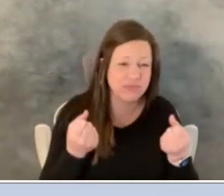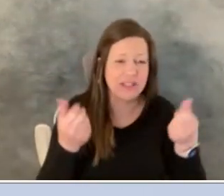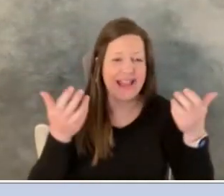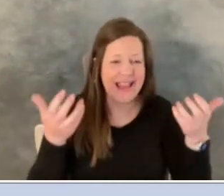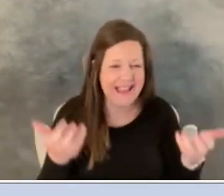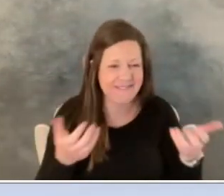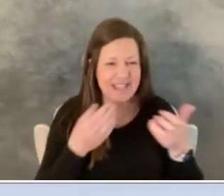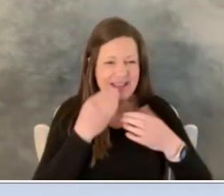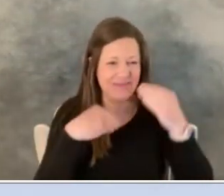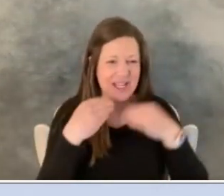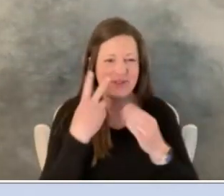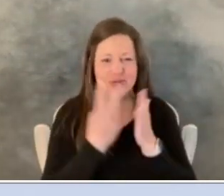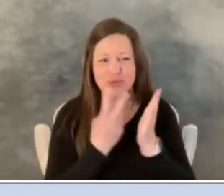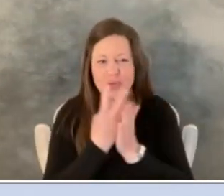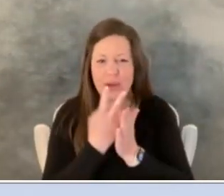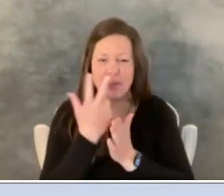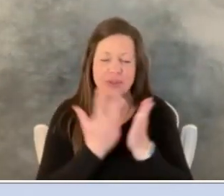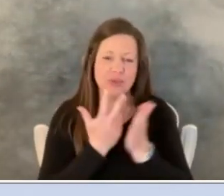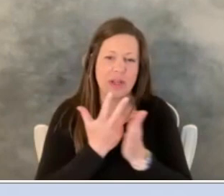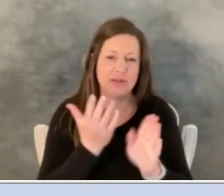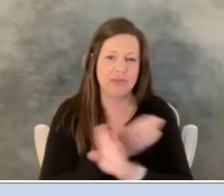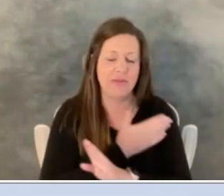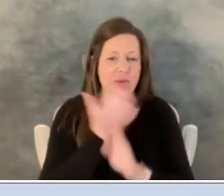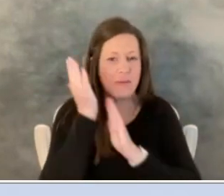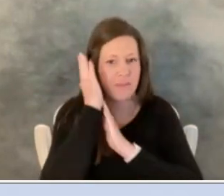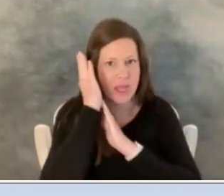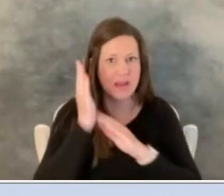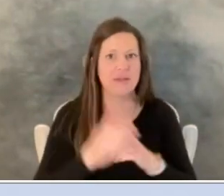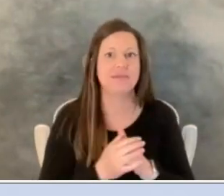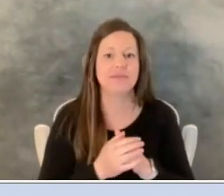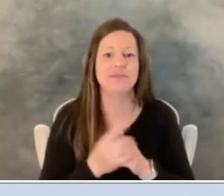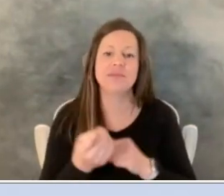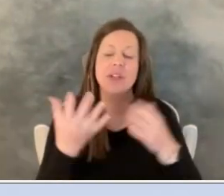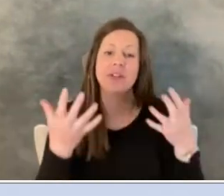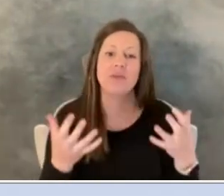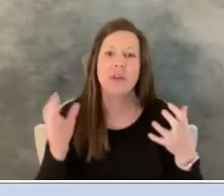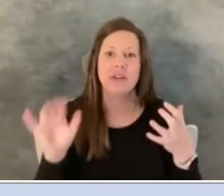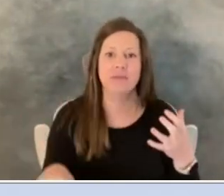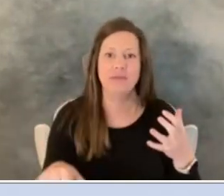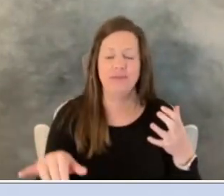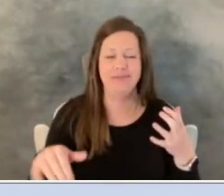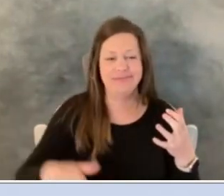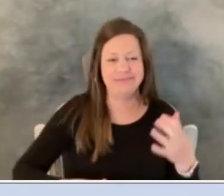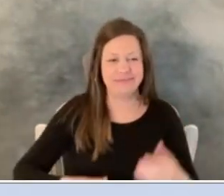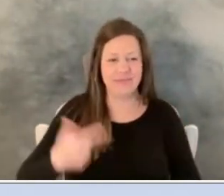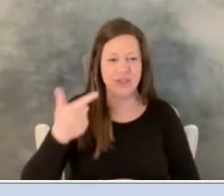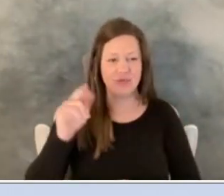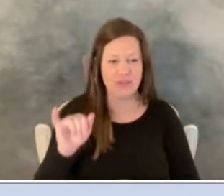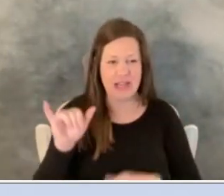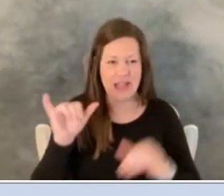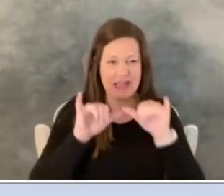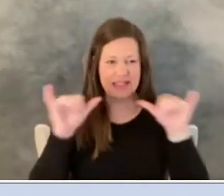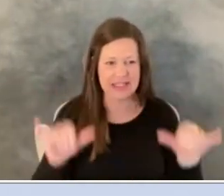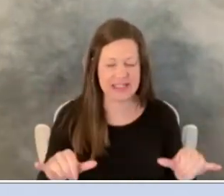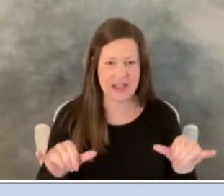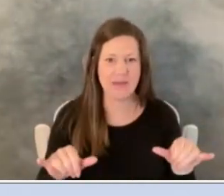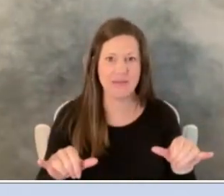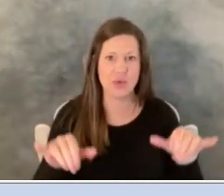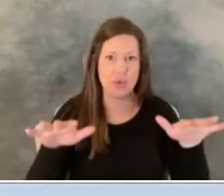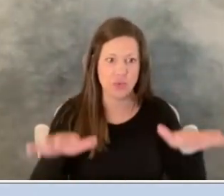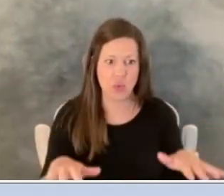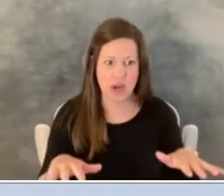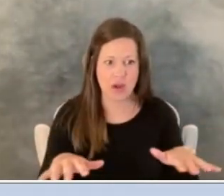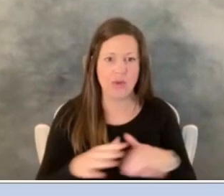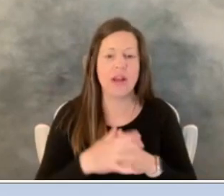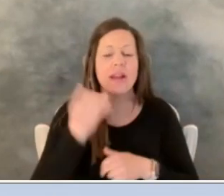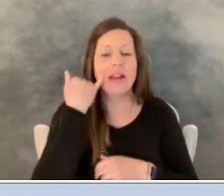You want your GI system to settle down. Taking a heavy fatty meal will get your GI system to work, your gastrointestinal system.